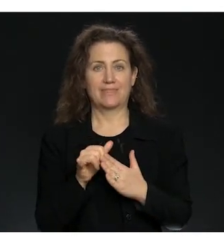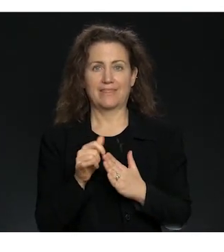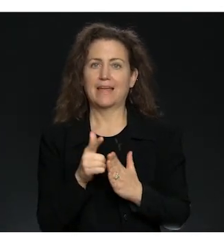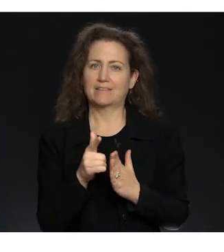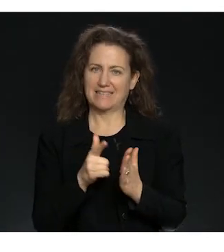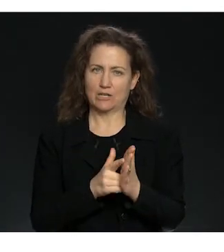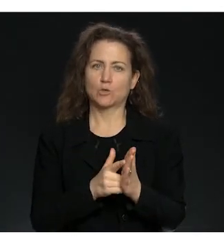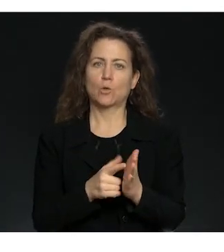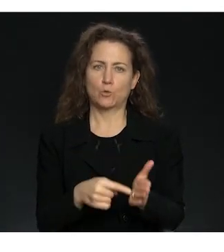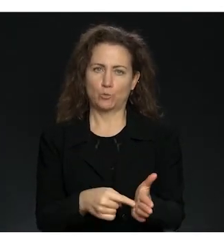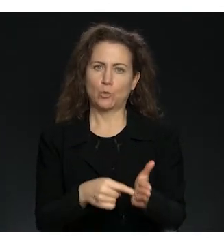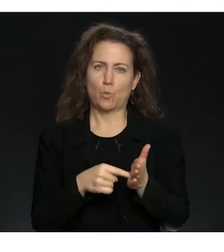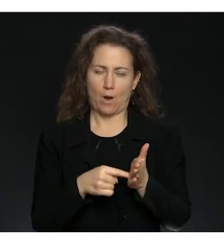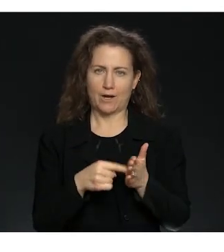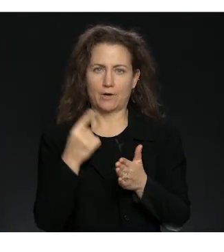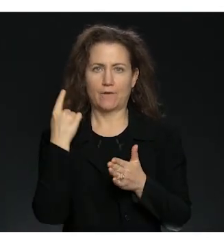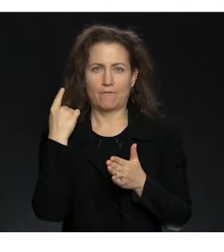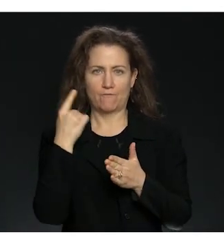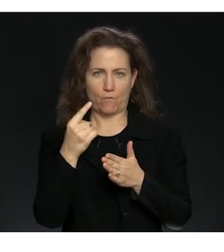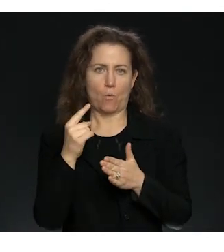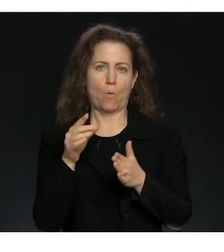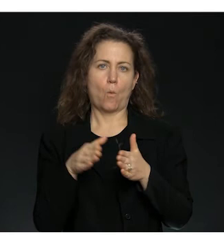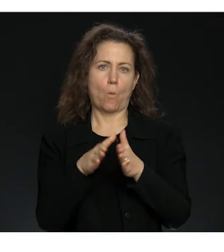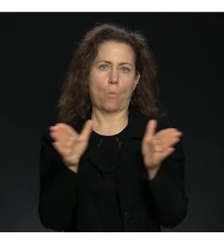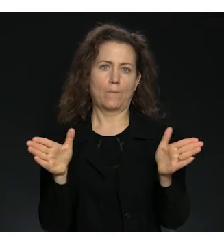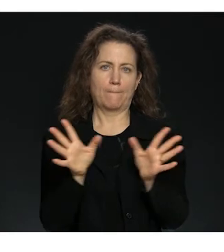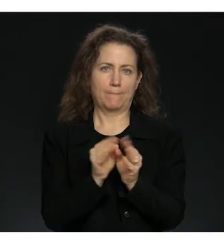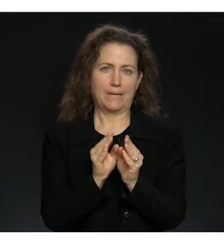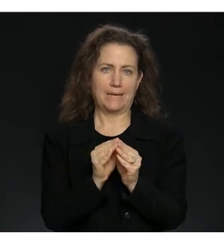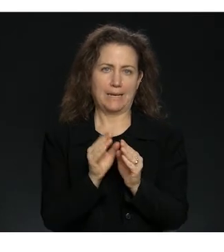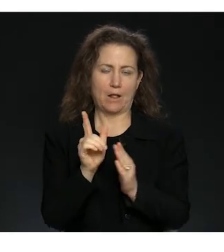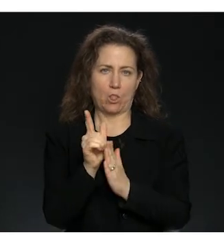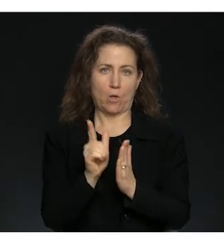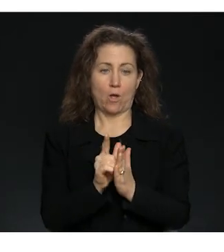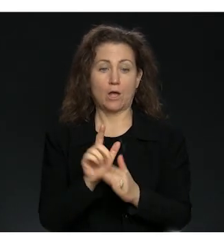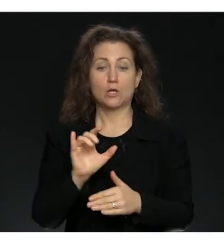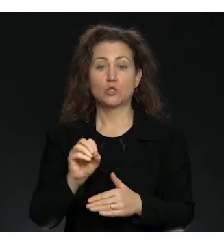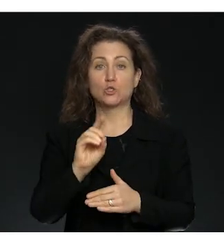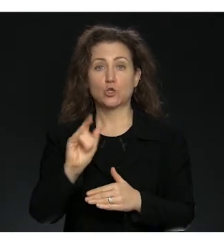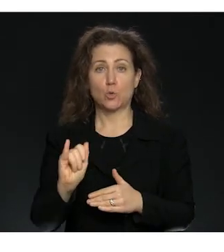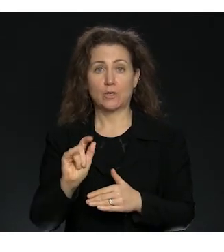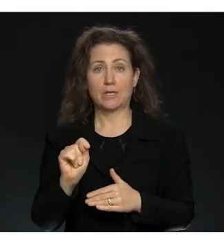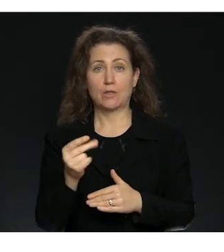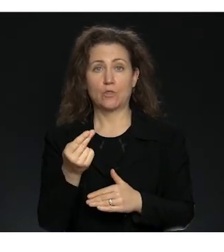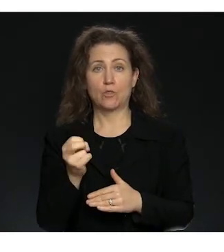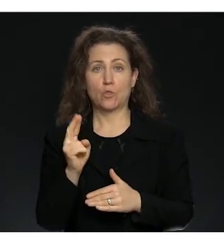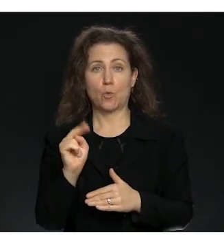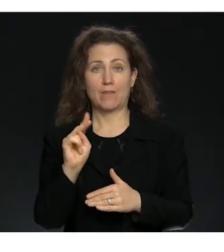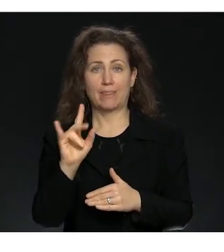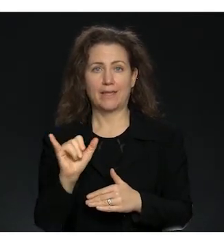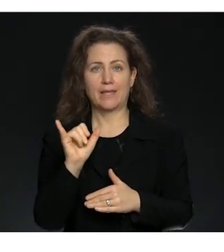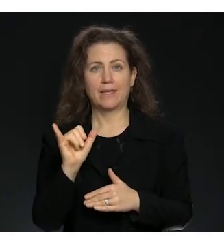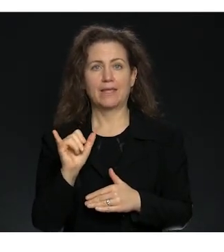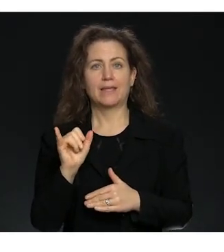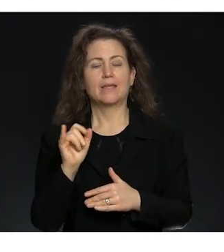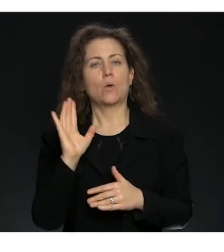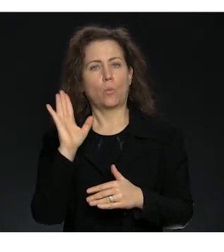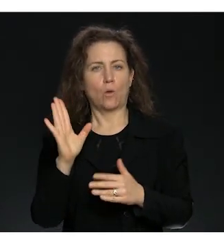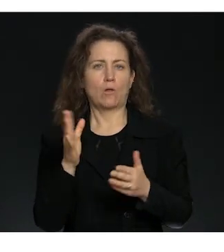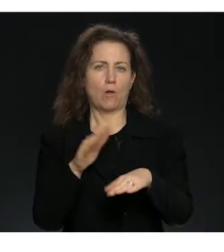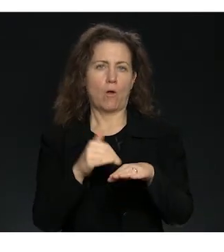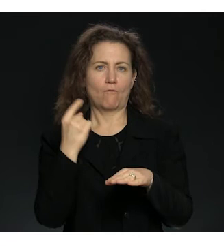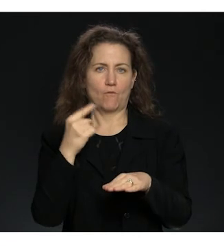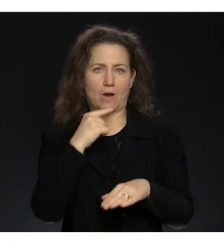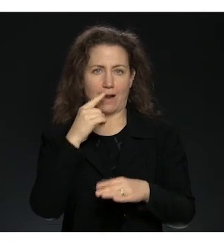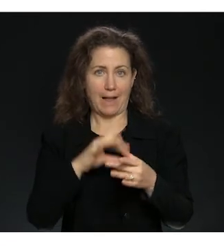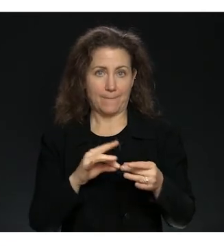meeting law. So Jody Thornley, the council chair, will call for public comment. No action may be taken on a matter raised under